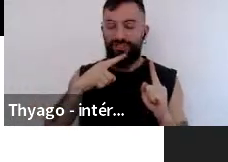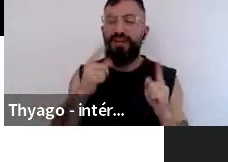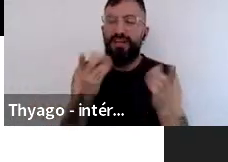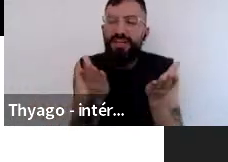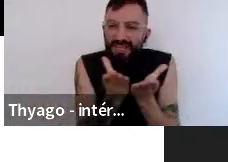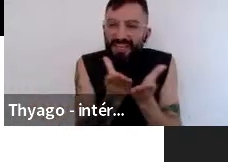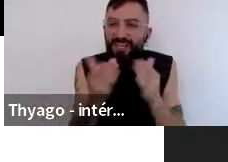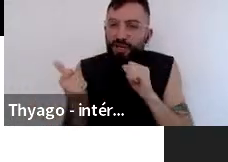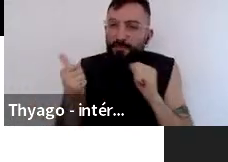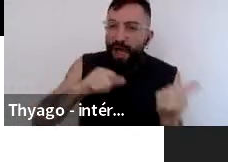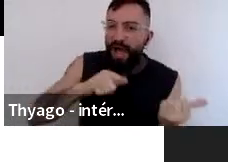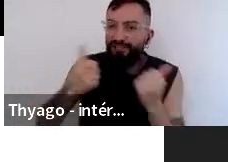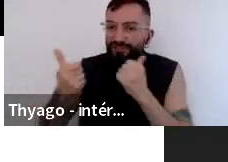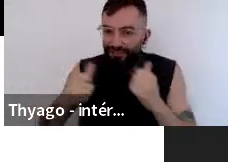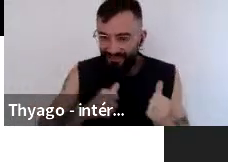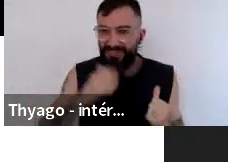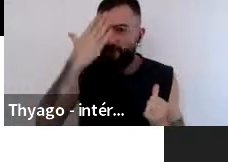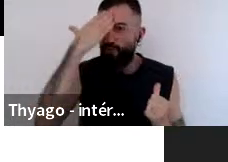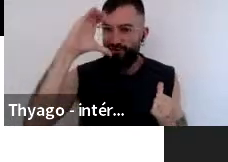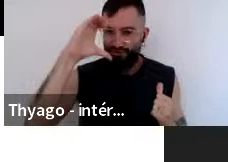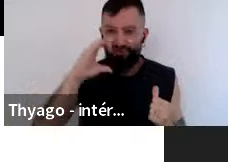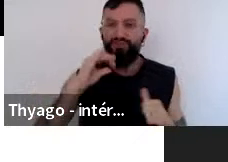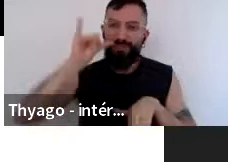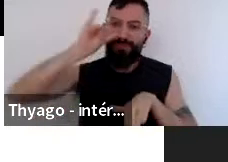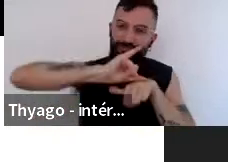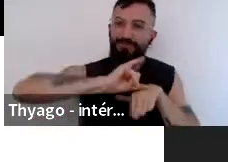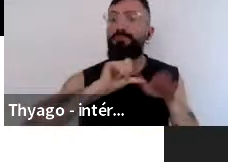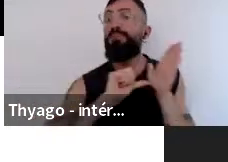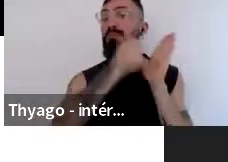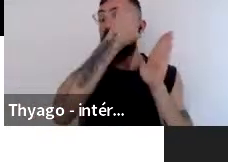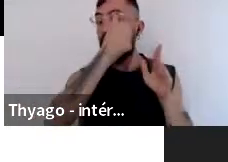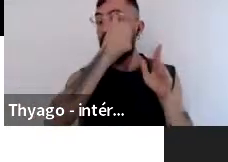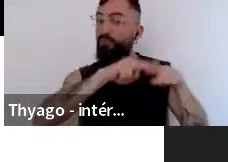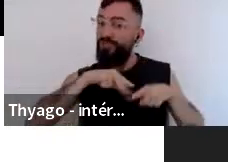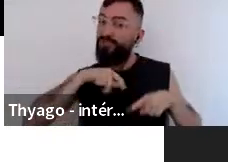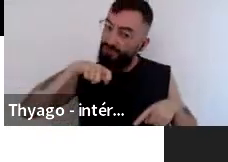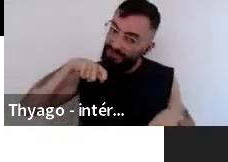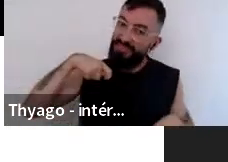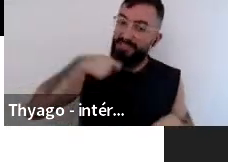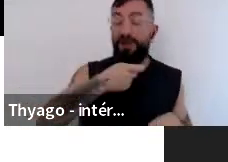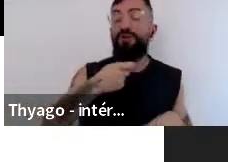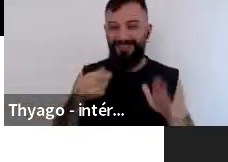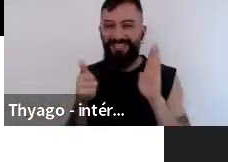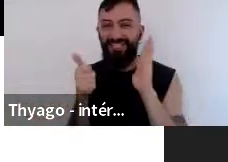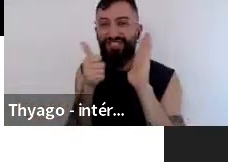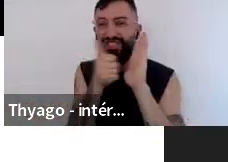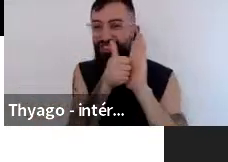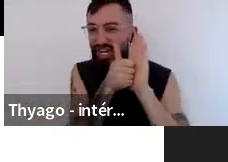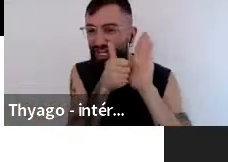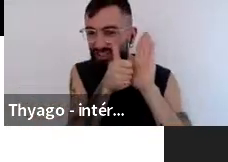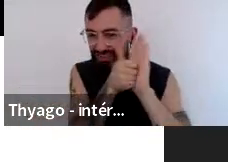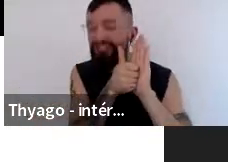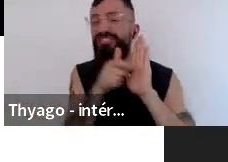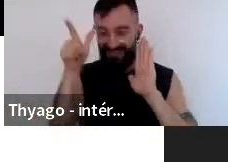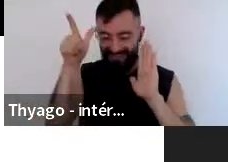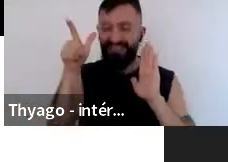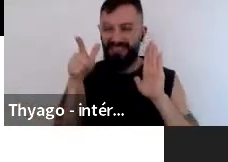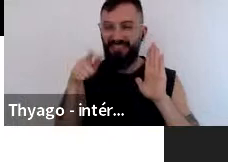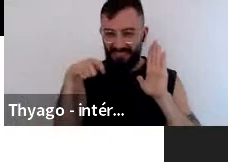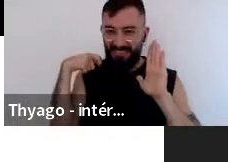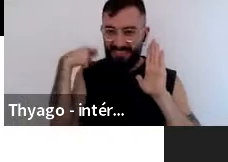founded in Curitiba. And this is the sign for the church. And then we have an initialized